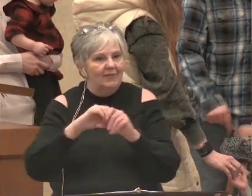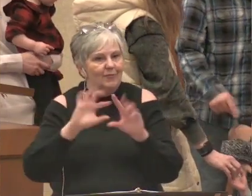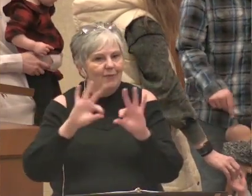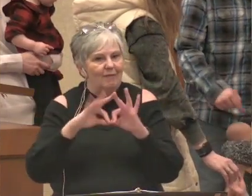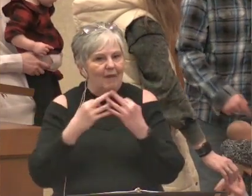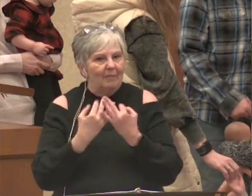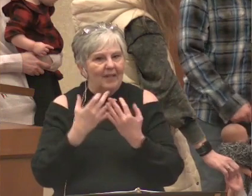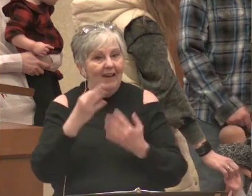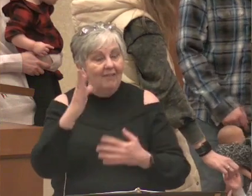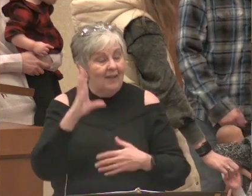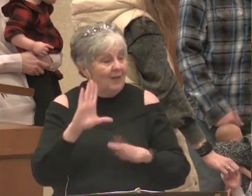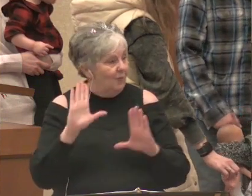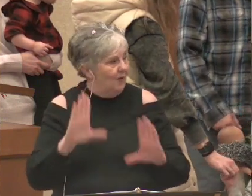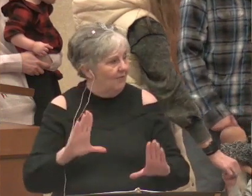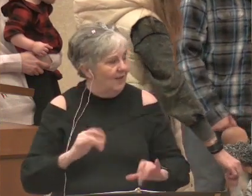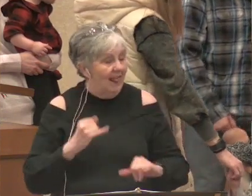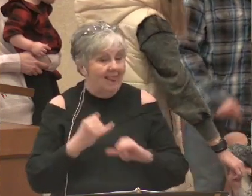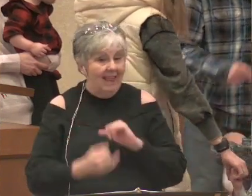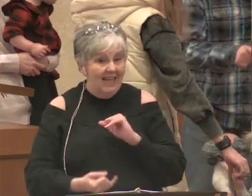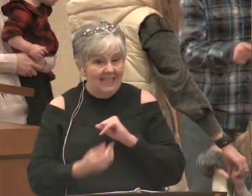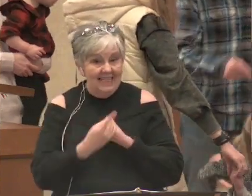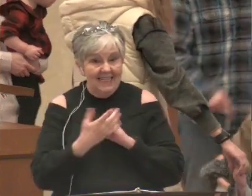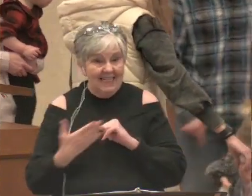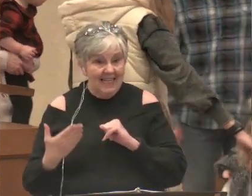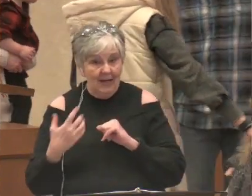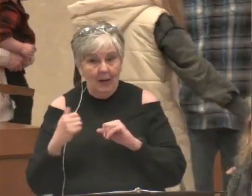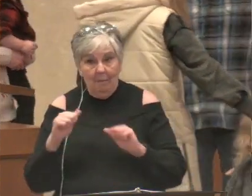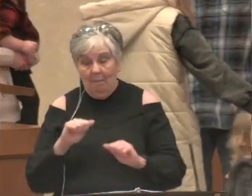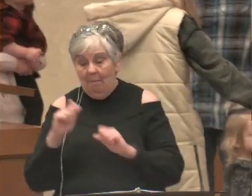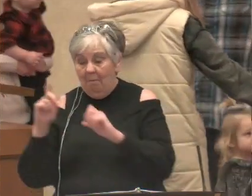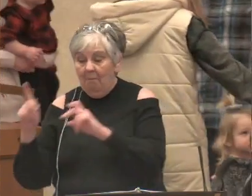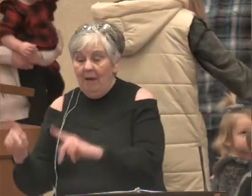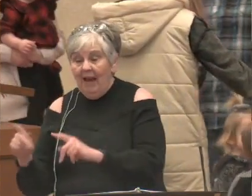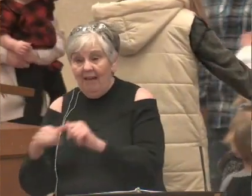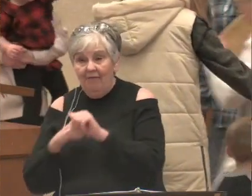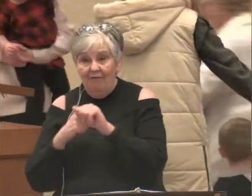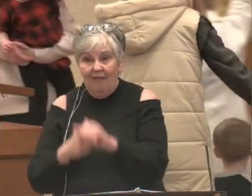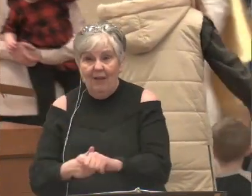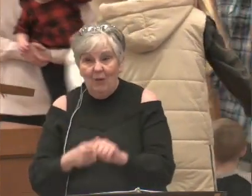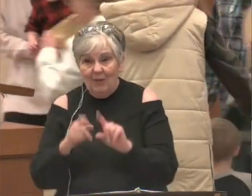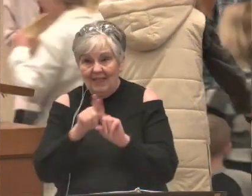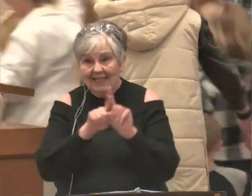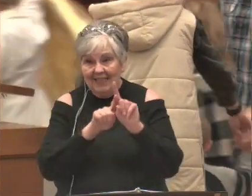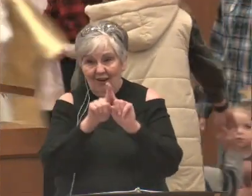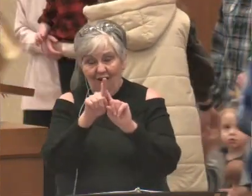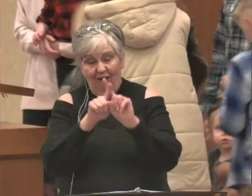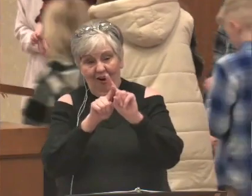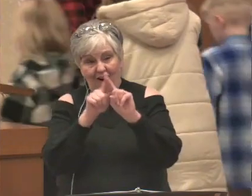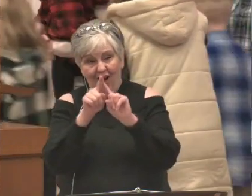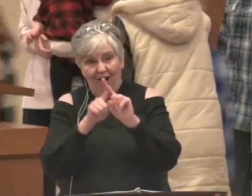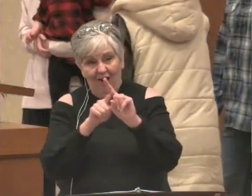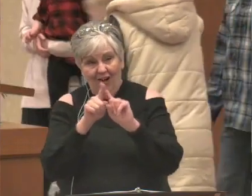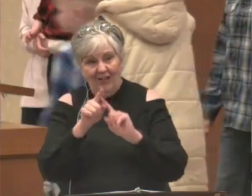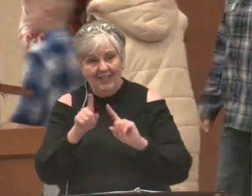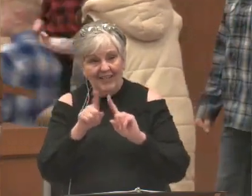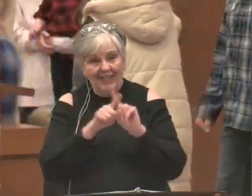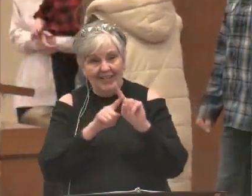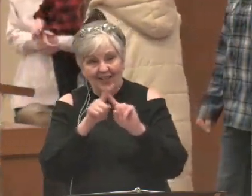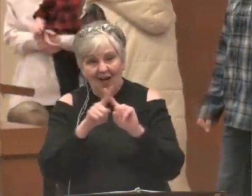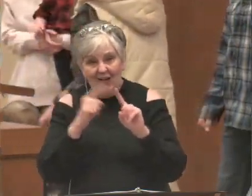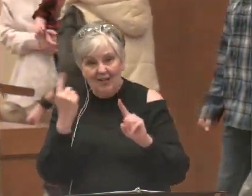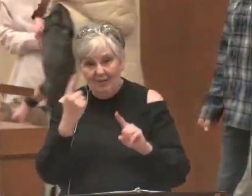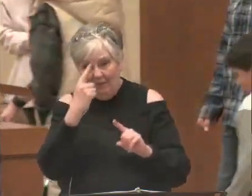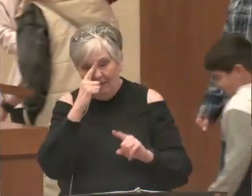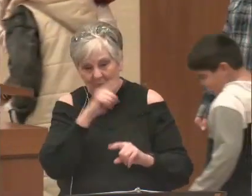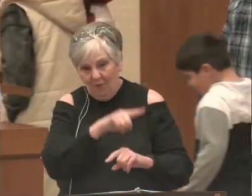wonderful? All right, the last thing we're going to do, we're going to go back over here, follow the star. And the star has something